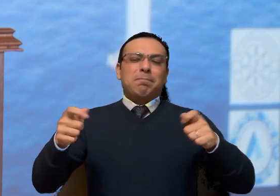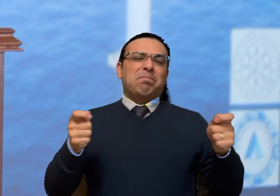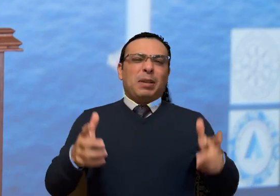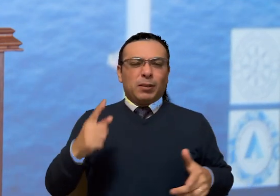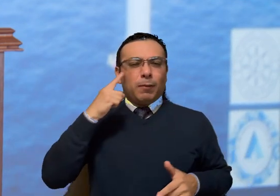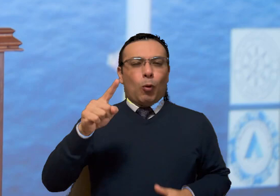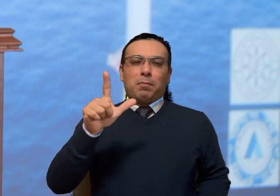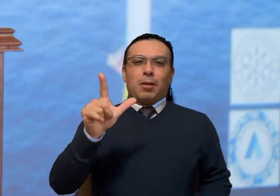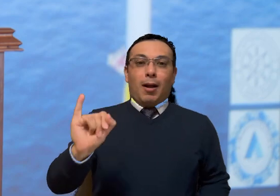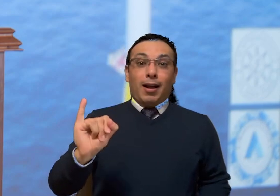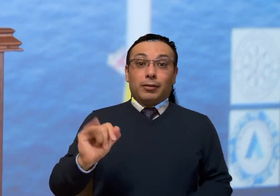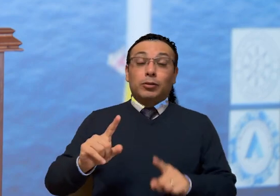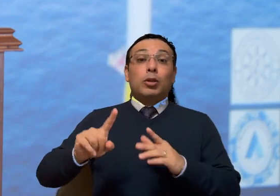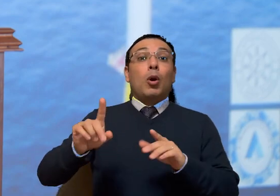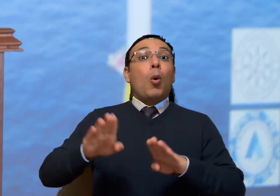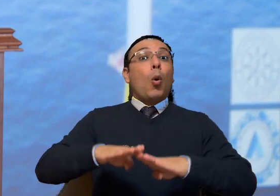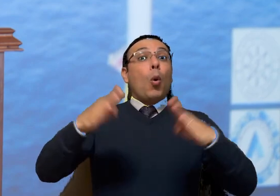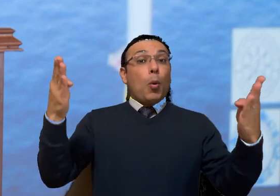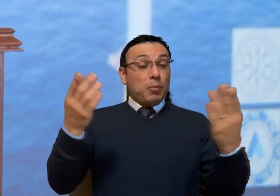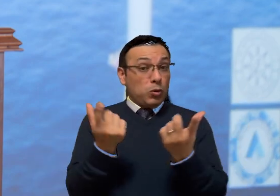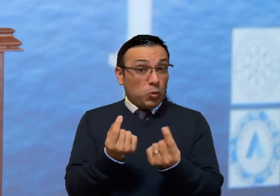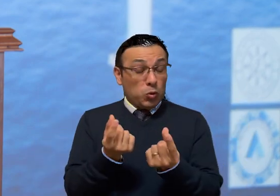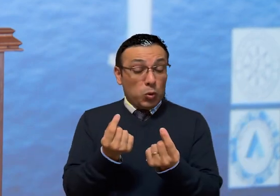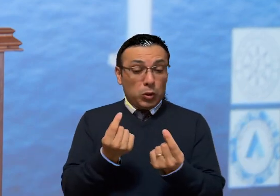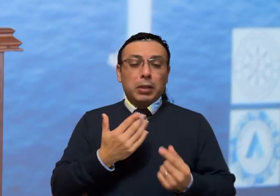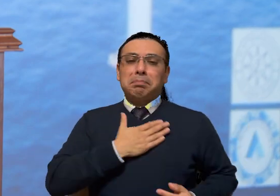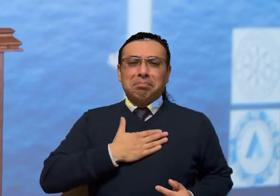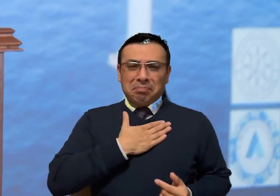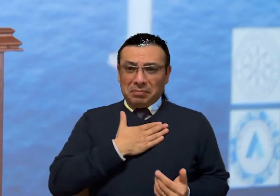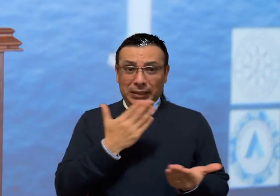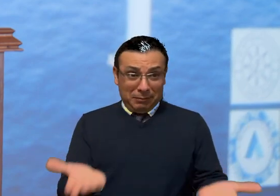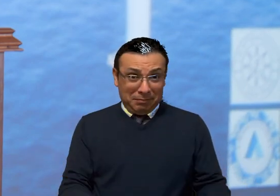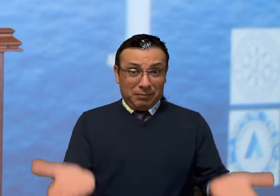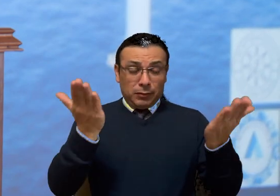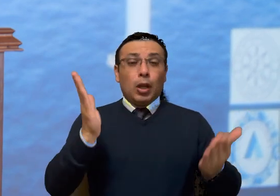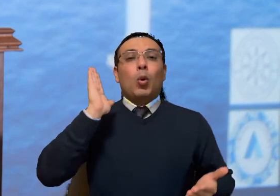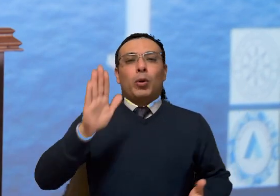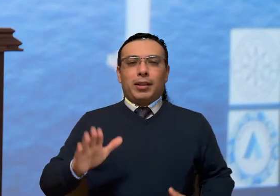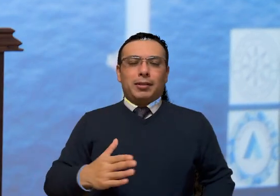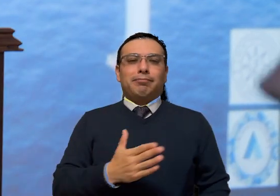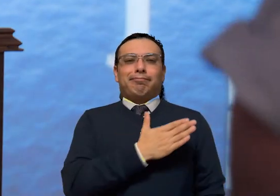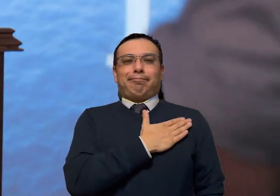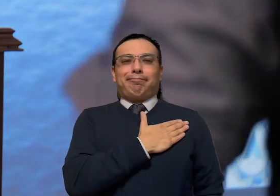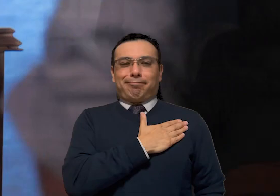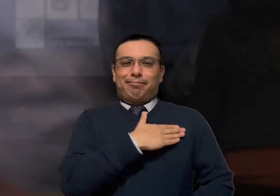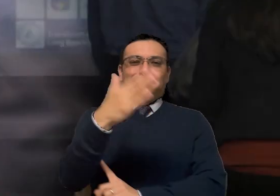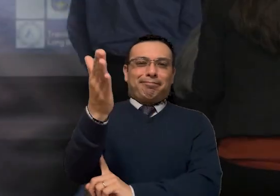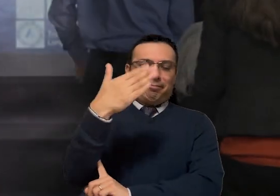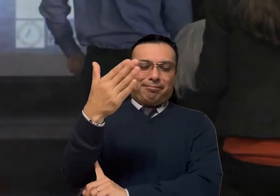I would like to ask everyone to stand so we can do the Pledge of Allegiance.